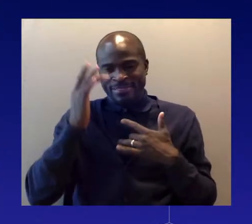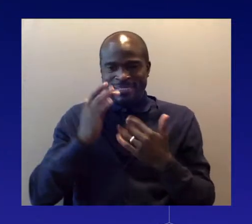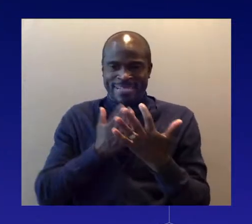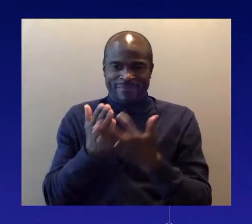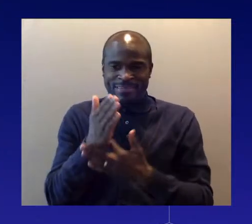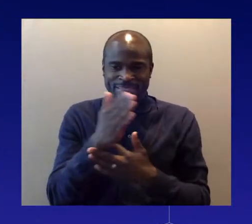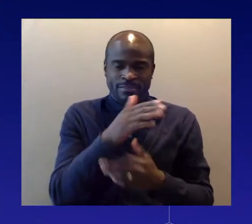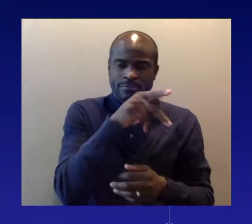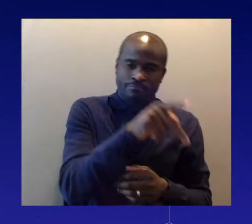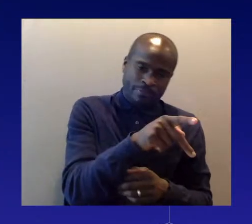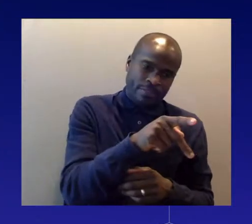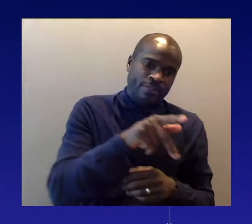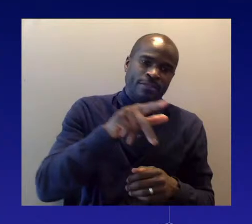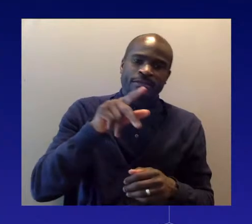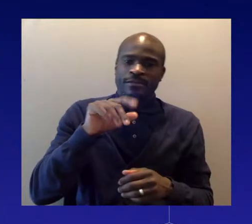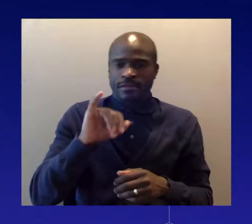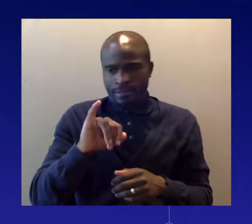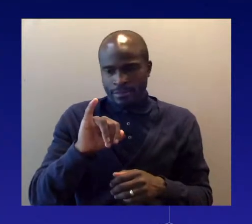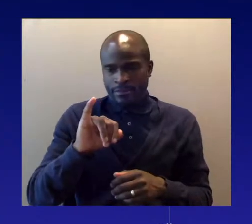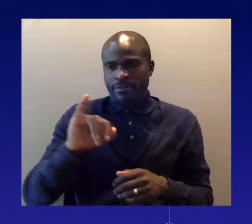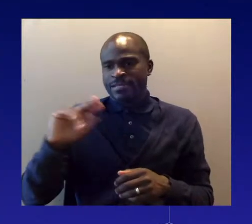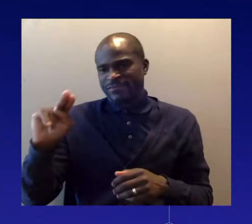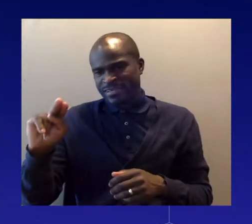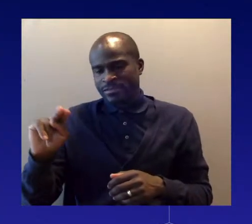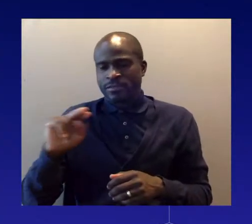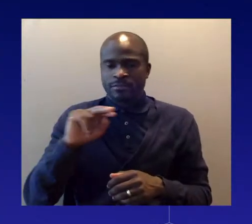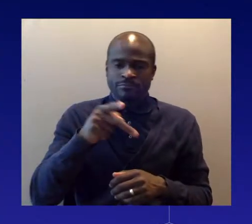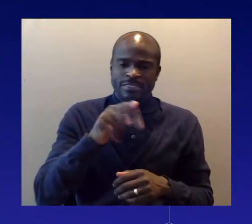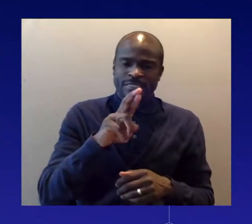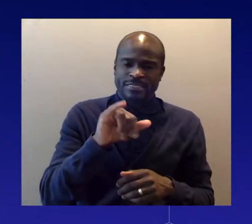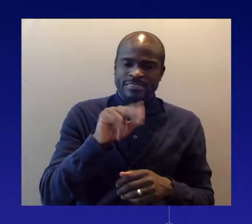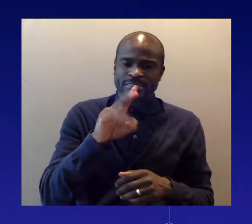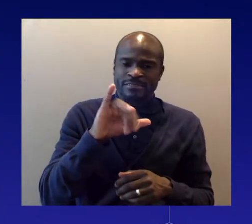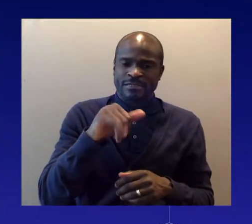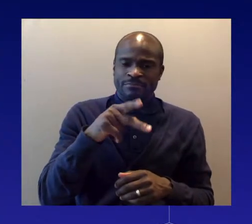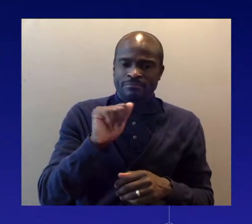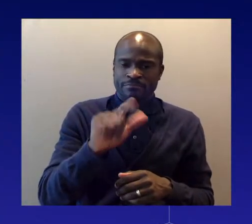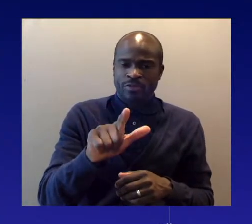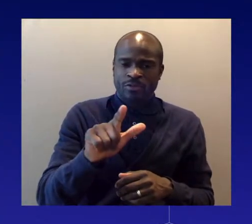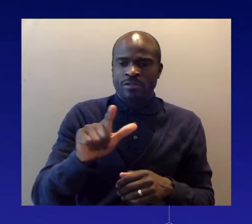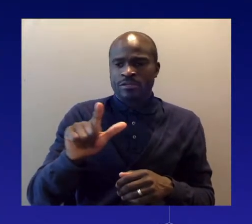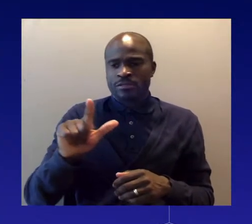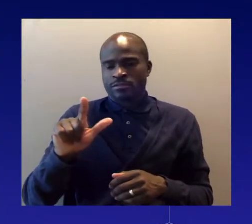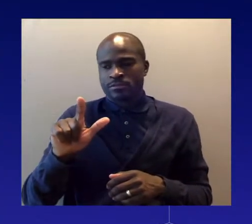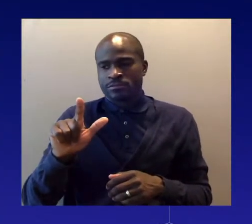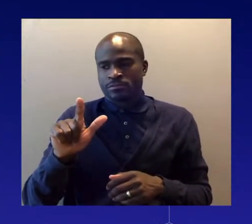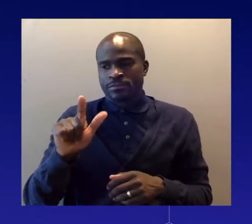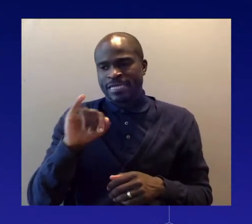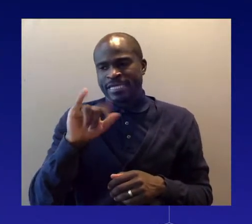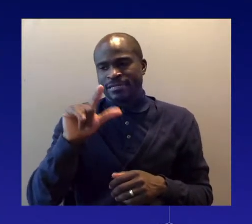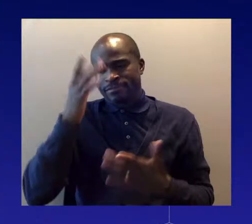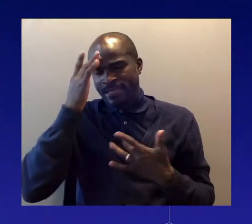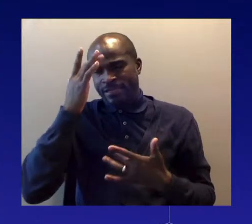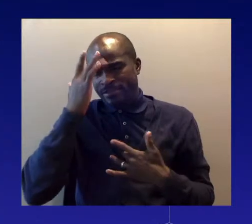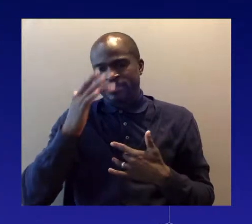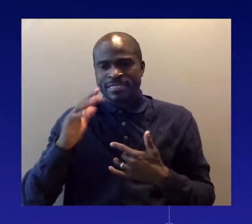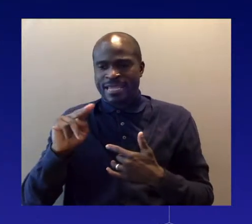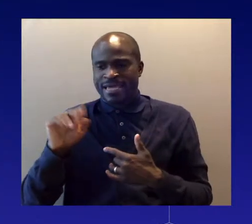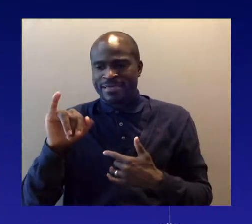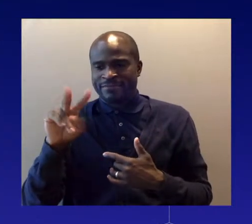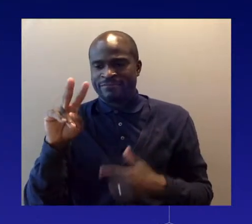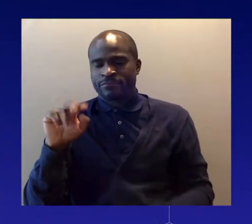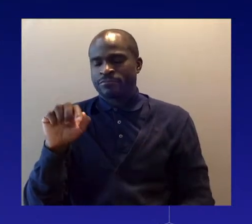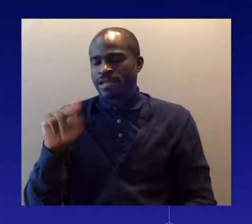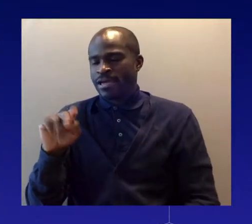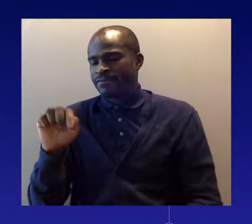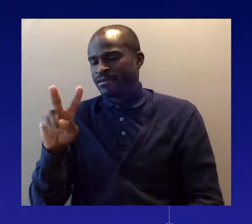I'll highlight is community health integration. Very similar for folks that are trying to navigate, well, I don't